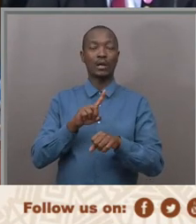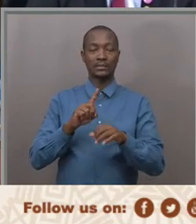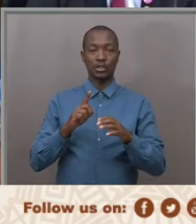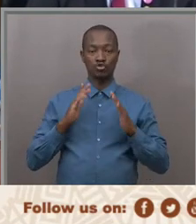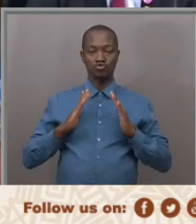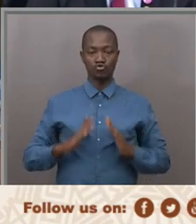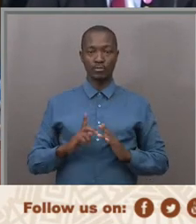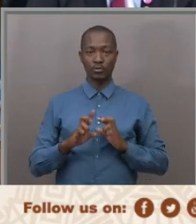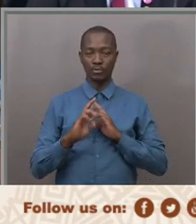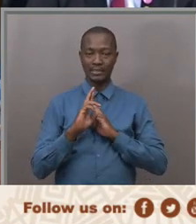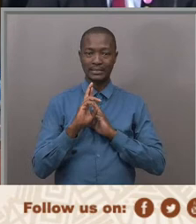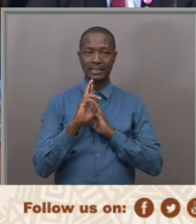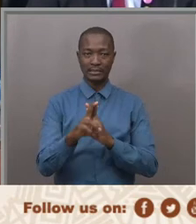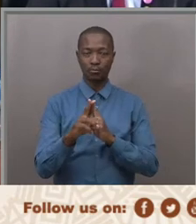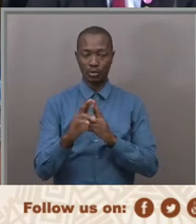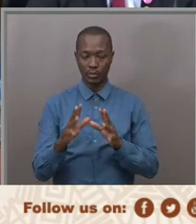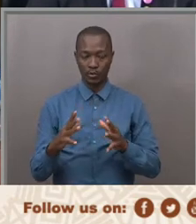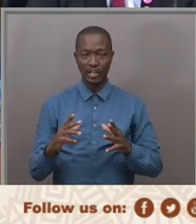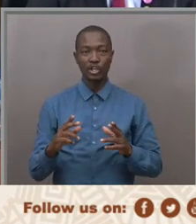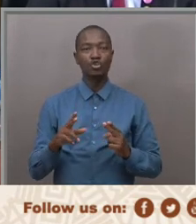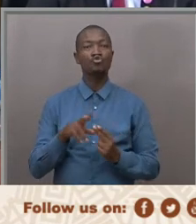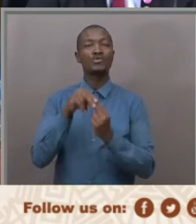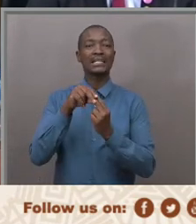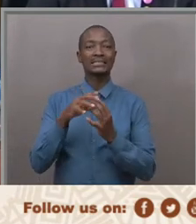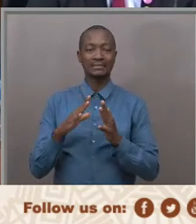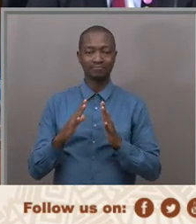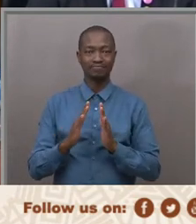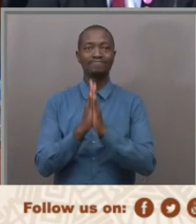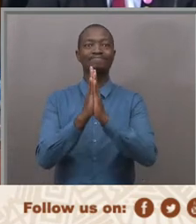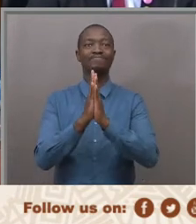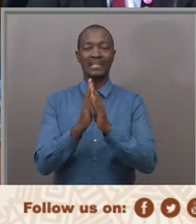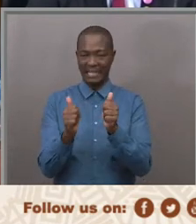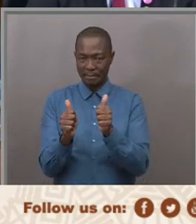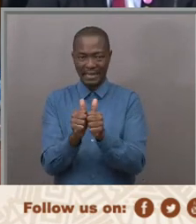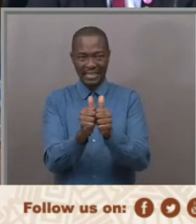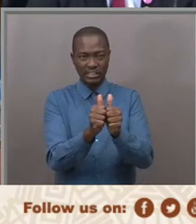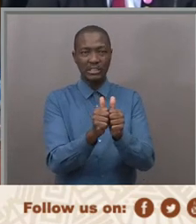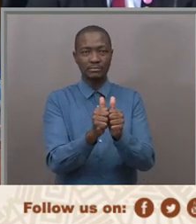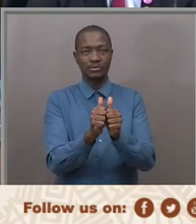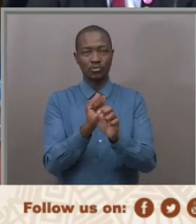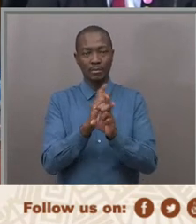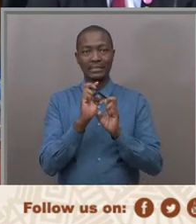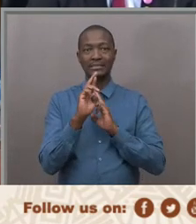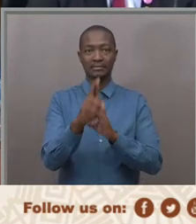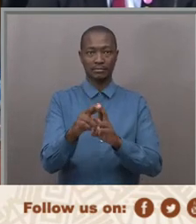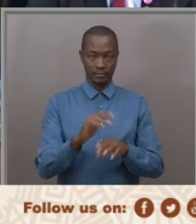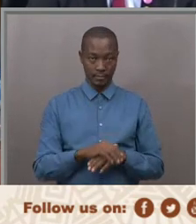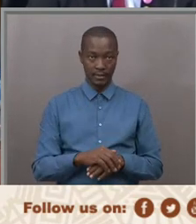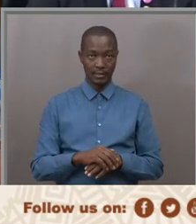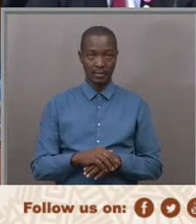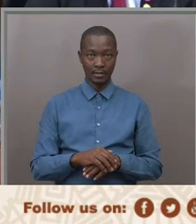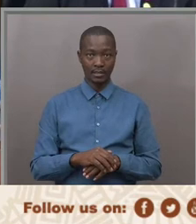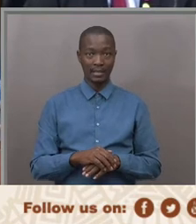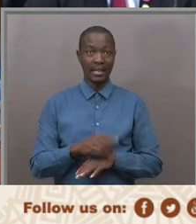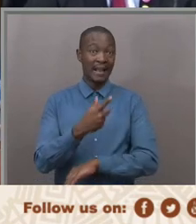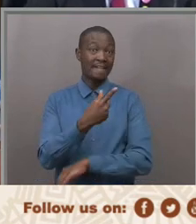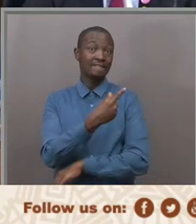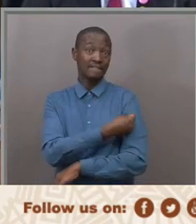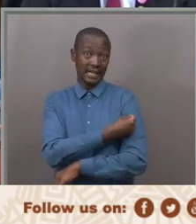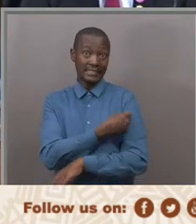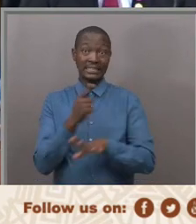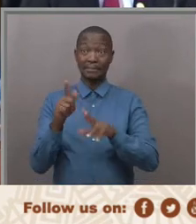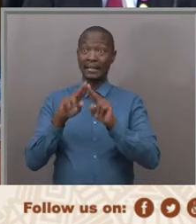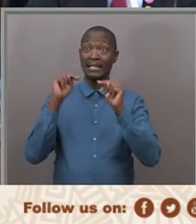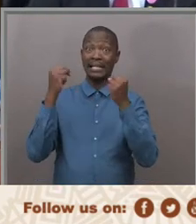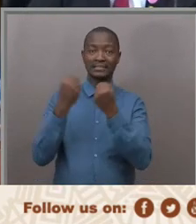with solidarity. They require partnerships. Federalism or vaccine nationalism